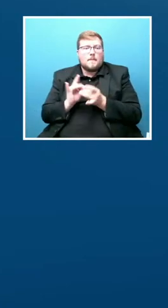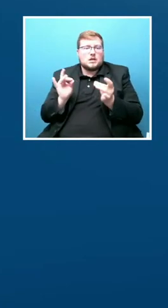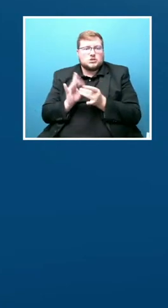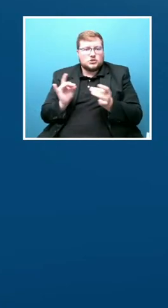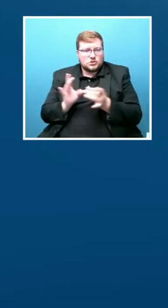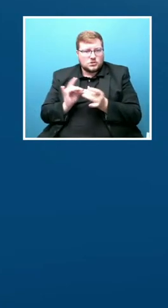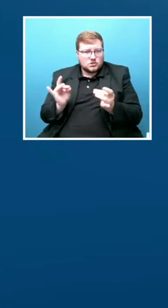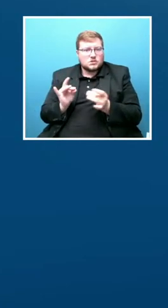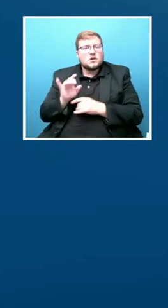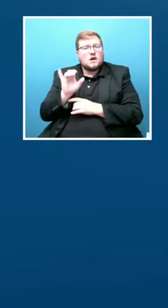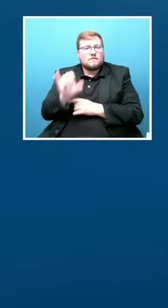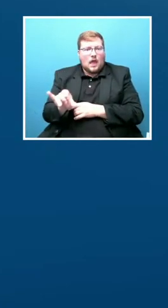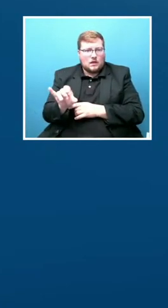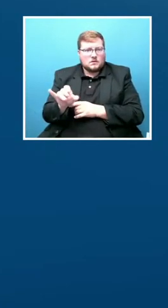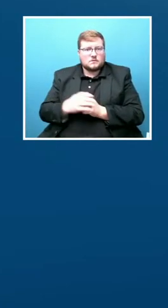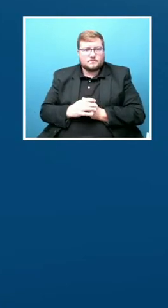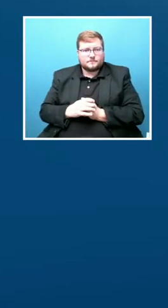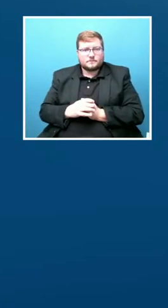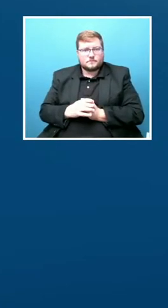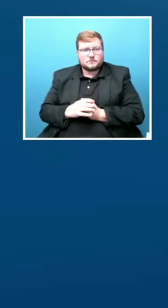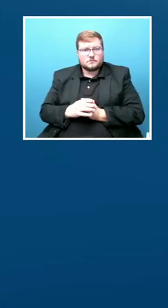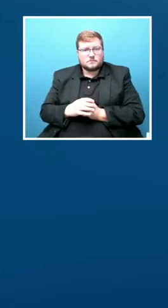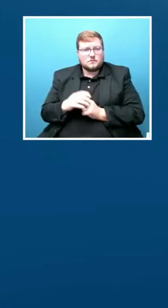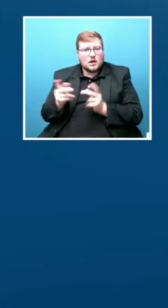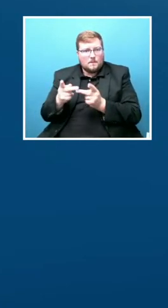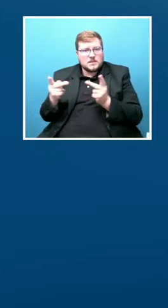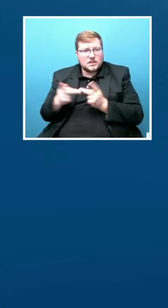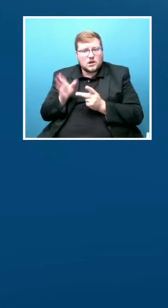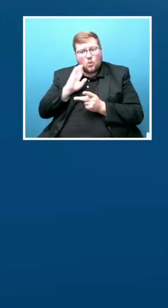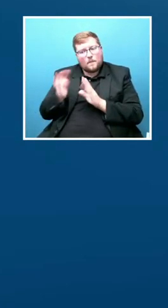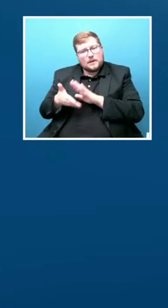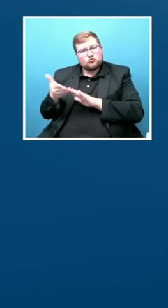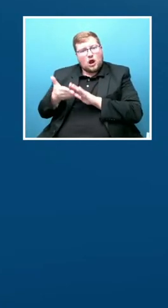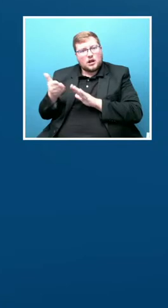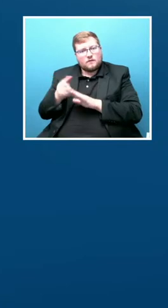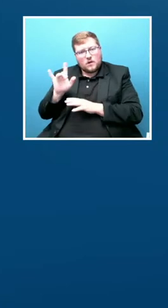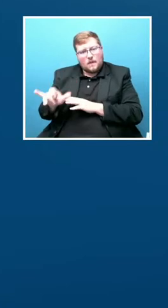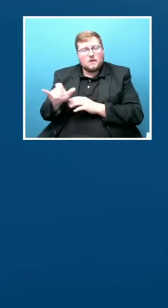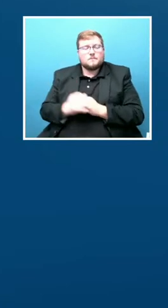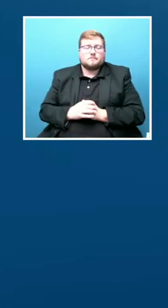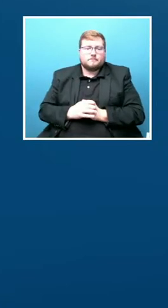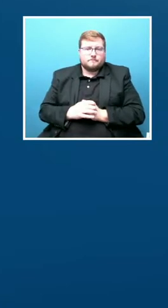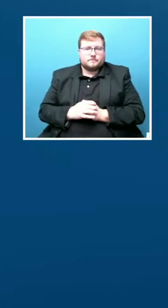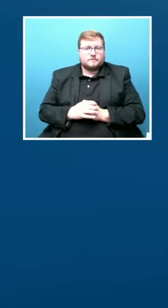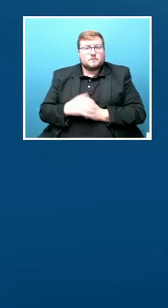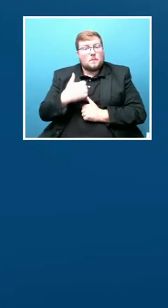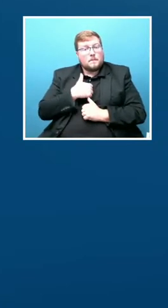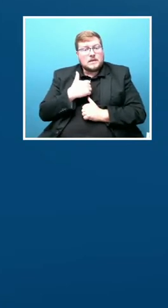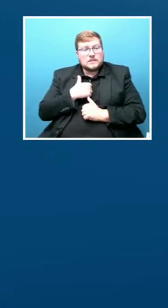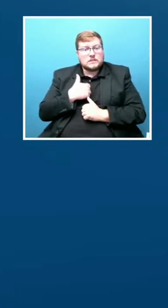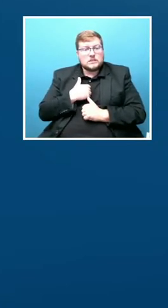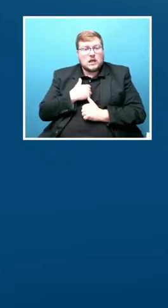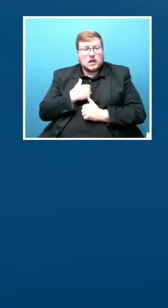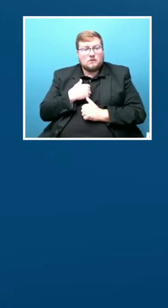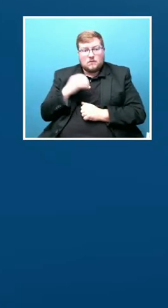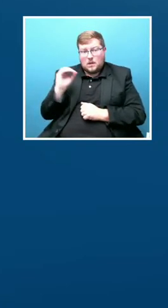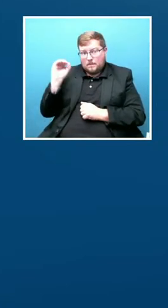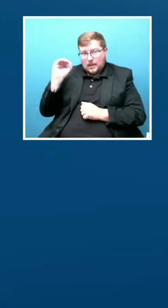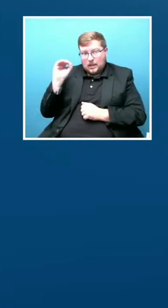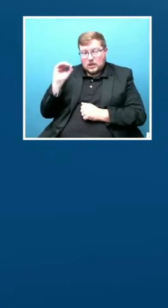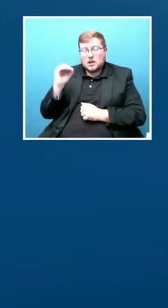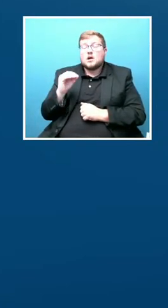zero notice that those positions would be there. So I think if you are going to